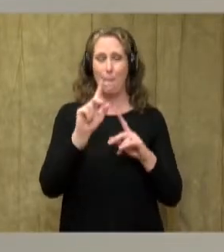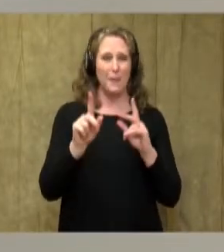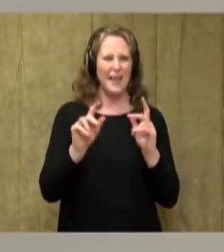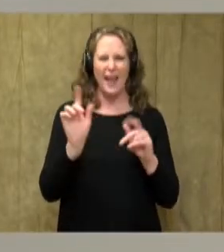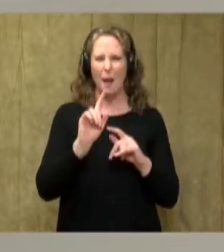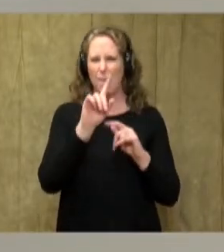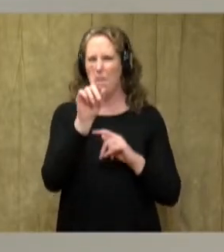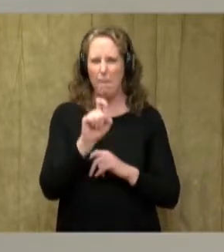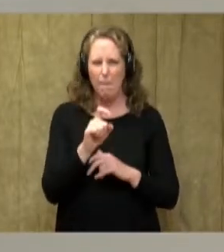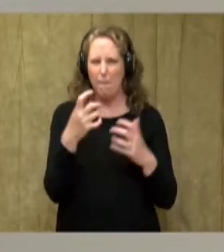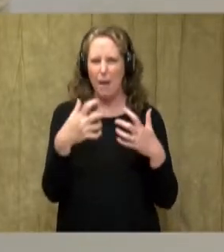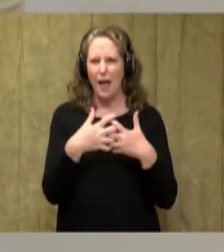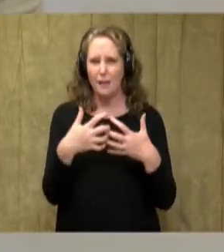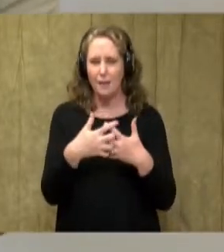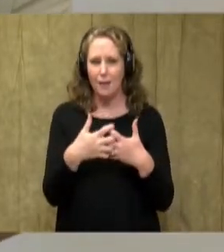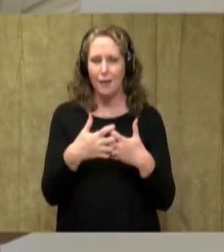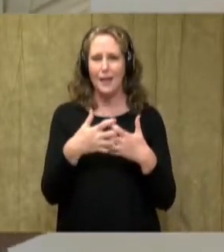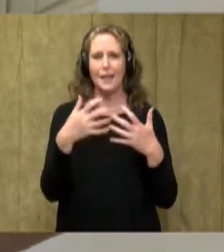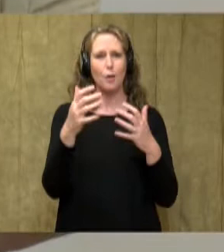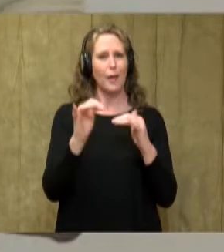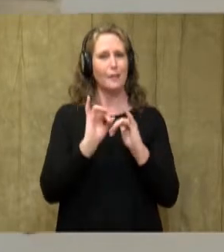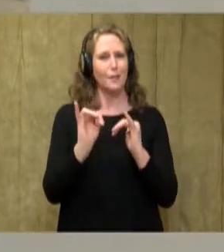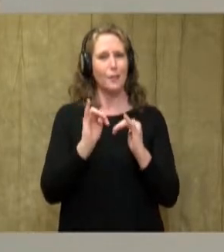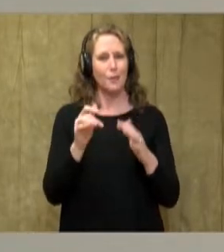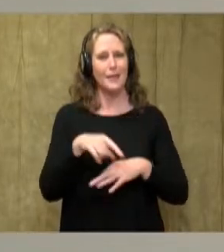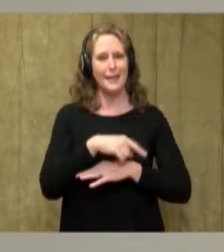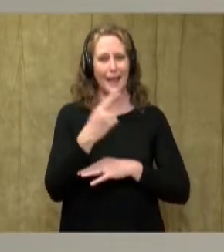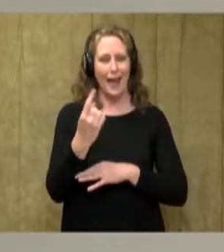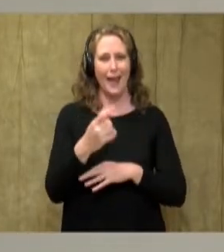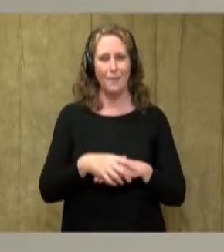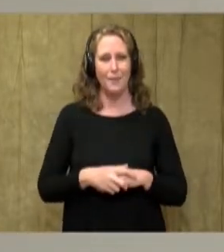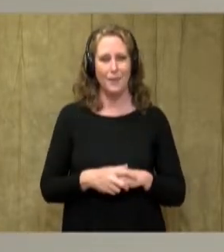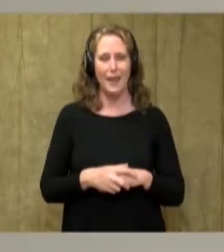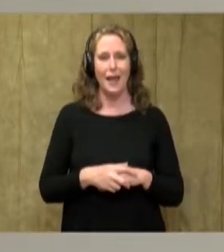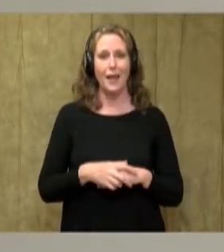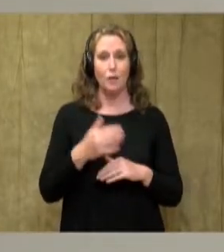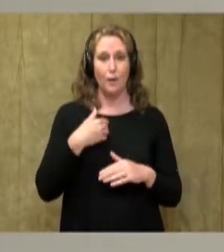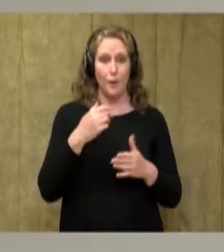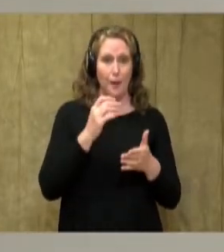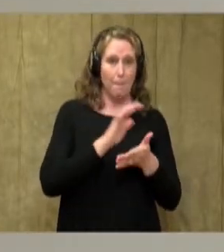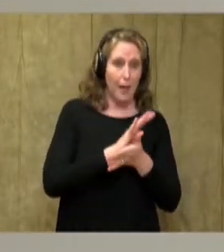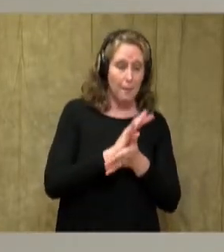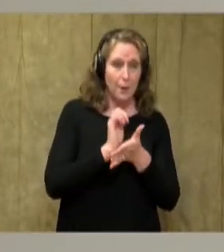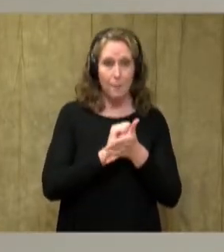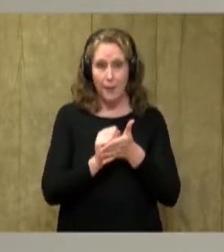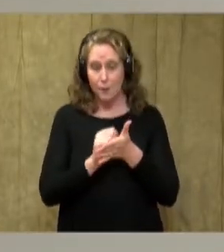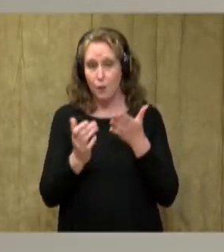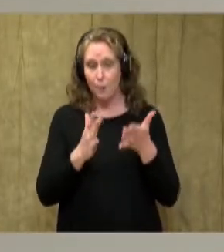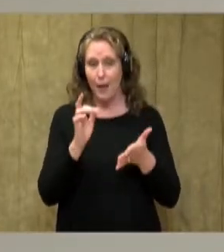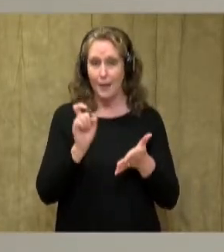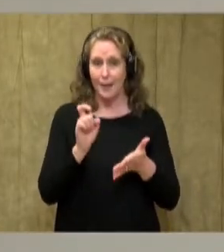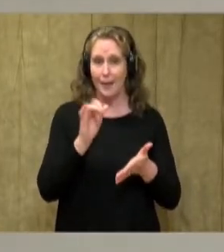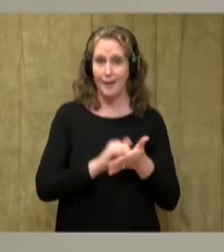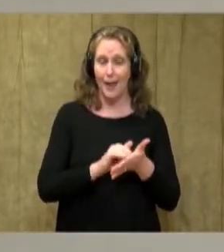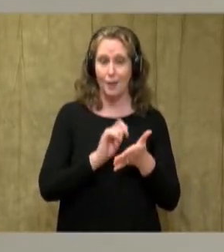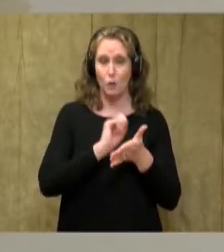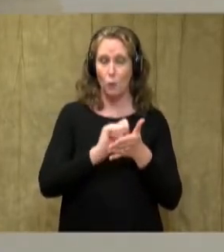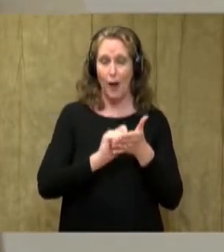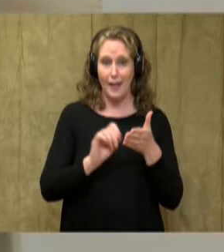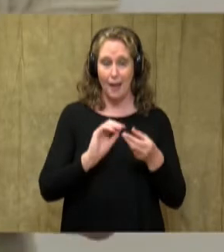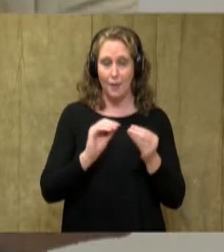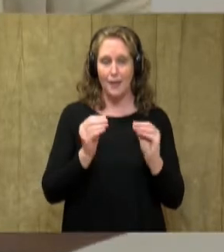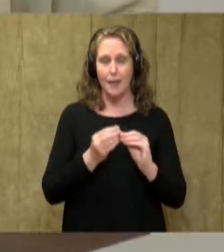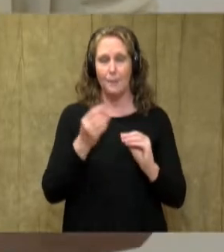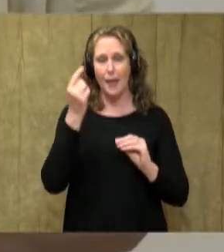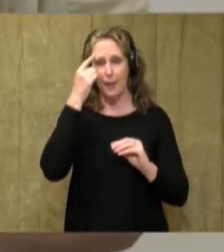riddles. So I thought we should do a riddle together. So if you have a piece of paper and a pencil right there, you might need it to write down these numbers. So